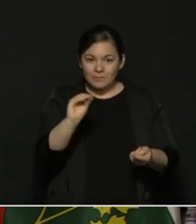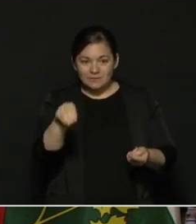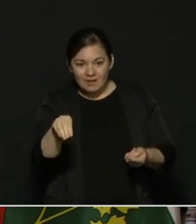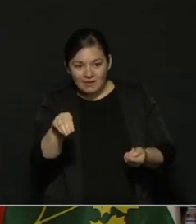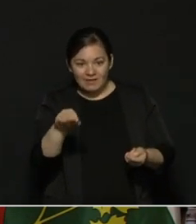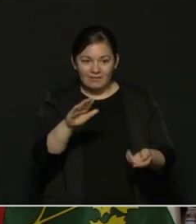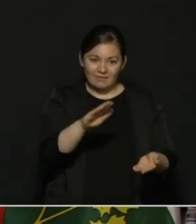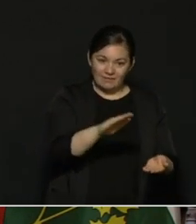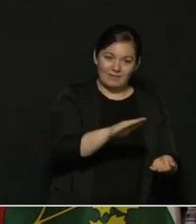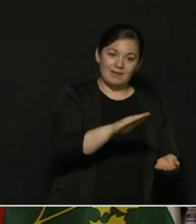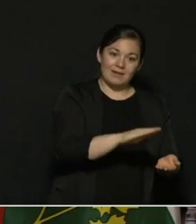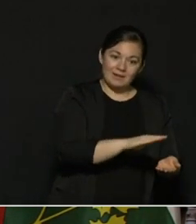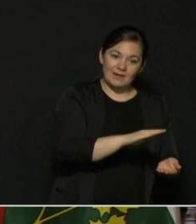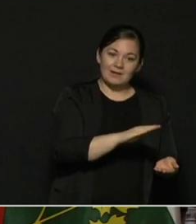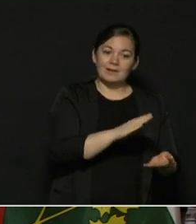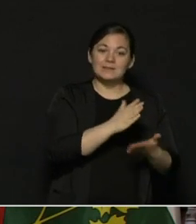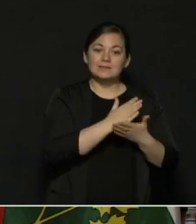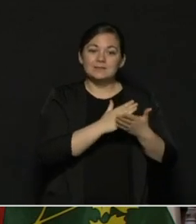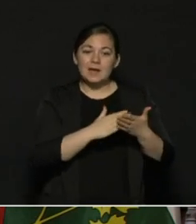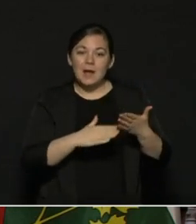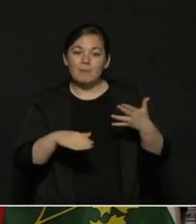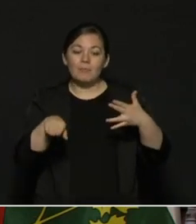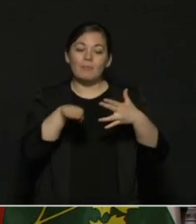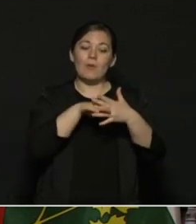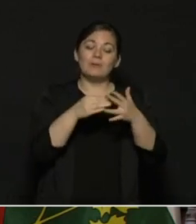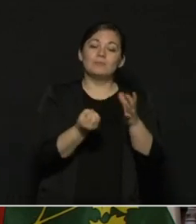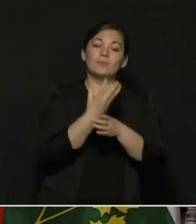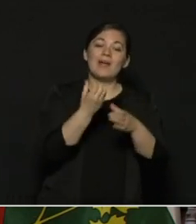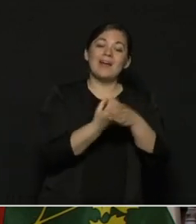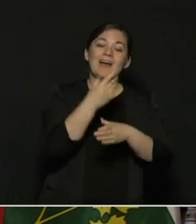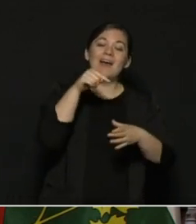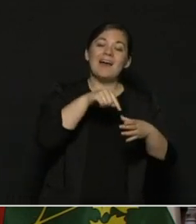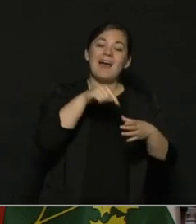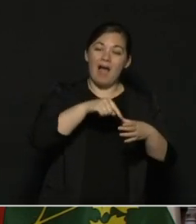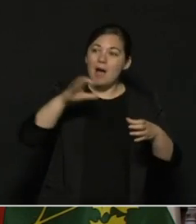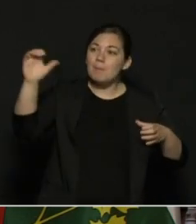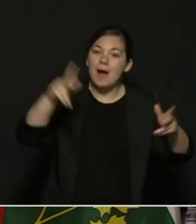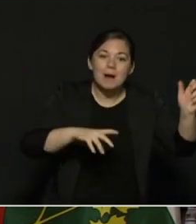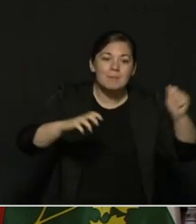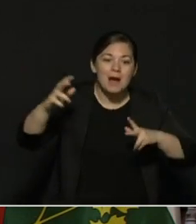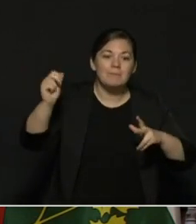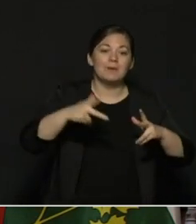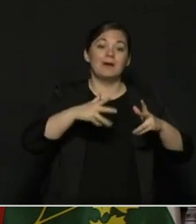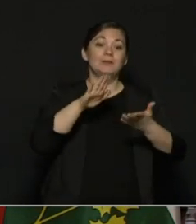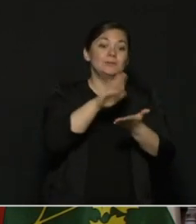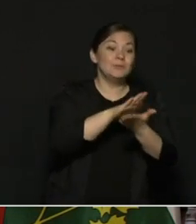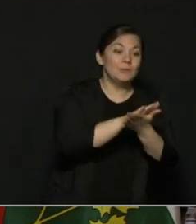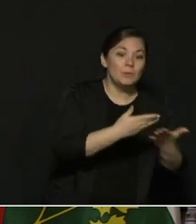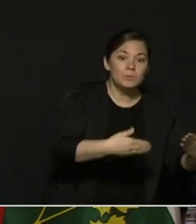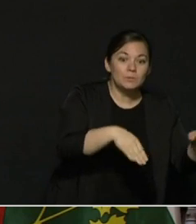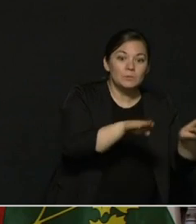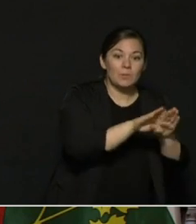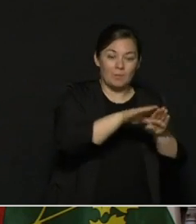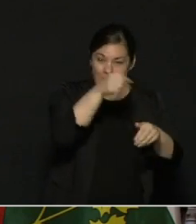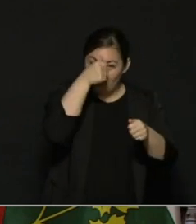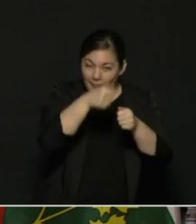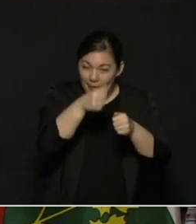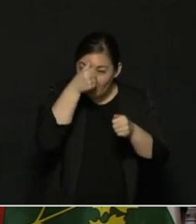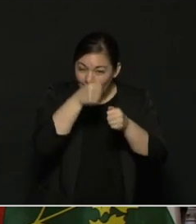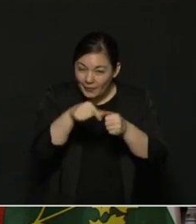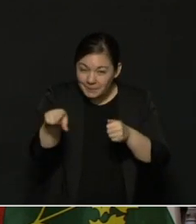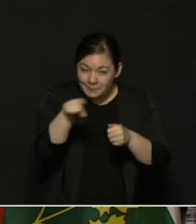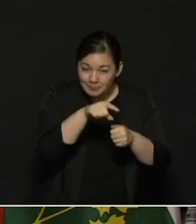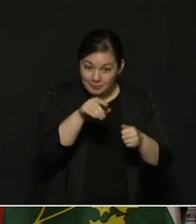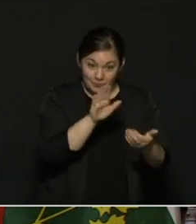had the earlier March break, and then we closed the schools, or the March break, the idea, in the 13th of March, if you recall.